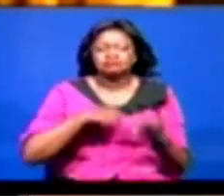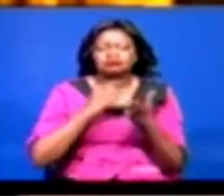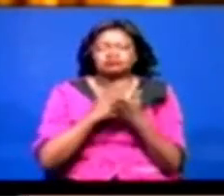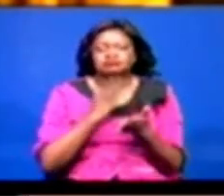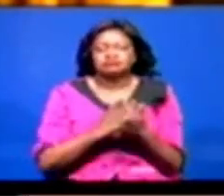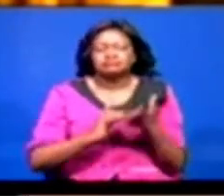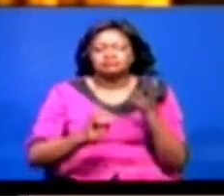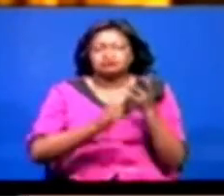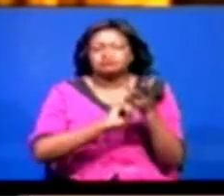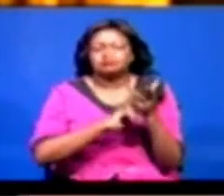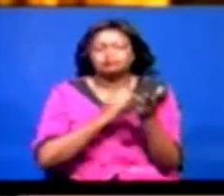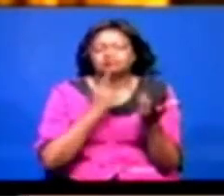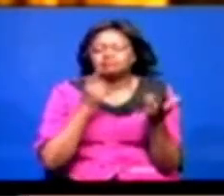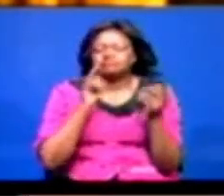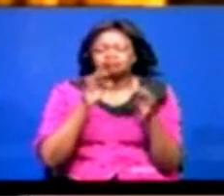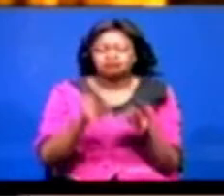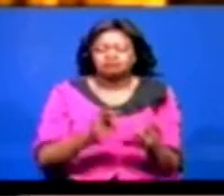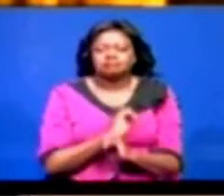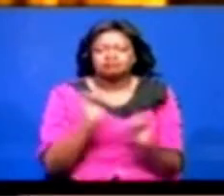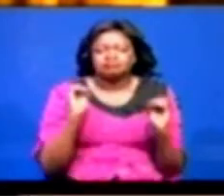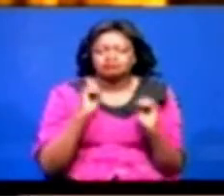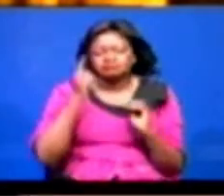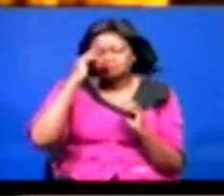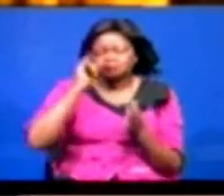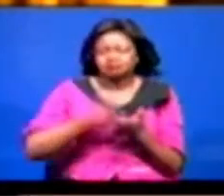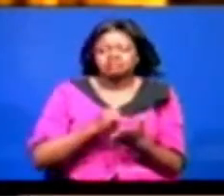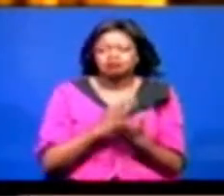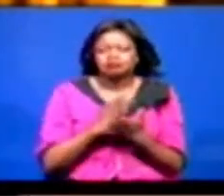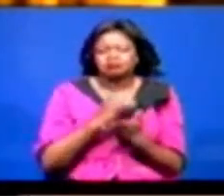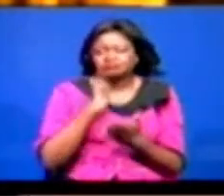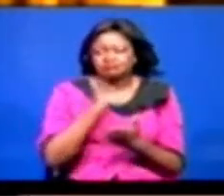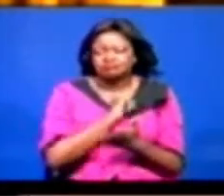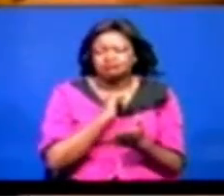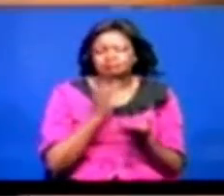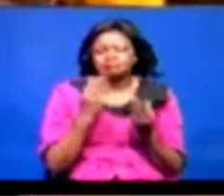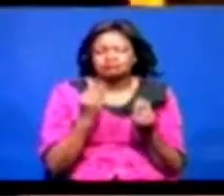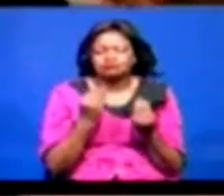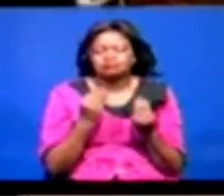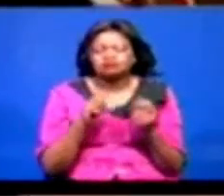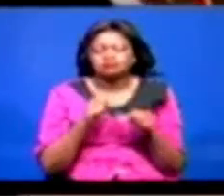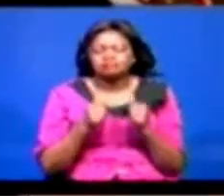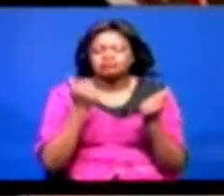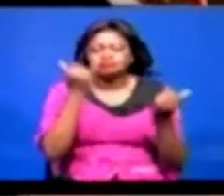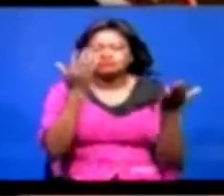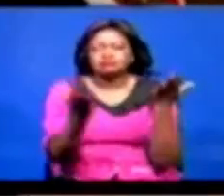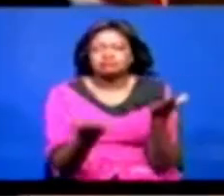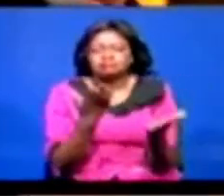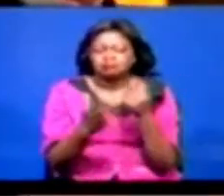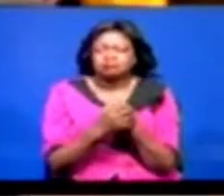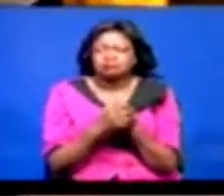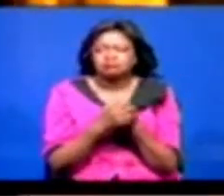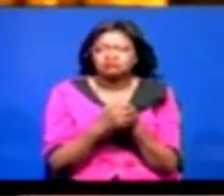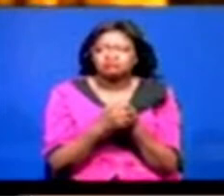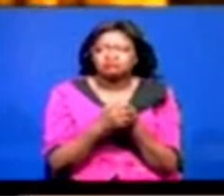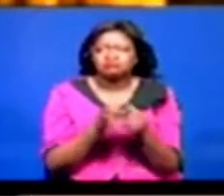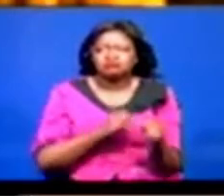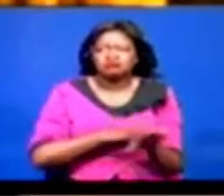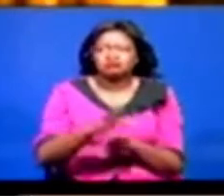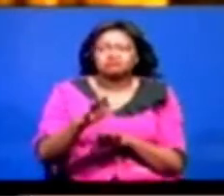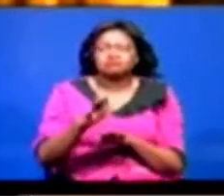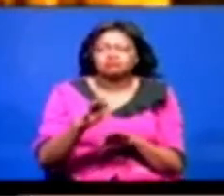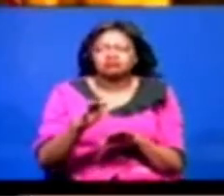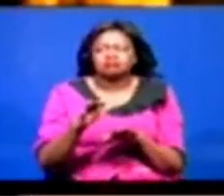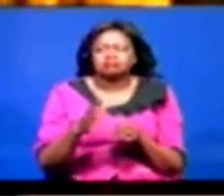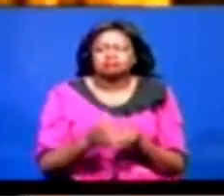think I need to define this. I think verifying, I've already said, is simply just comparing the electronically transmitted